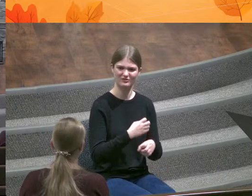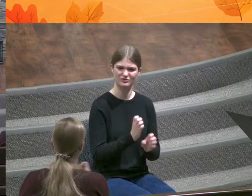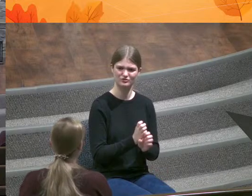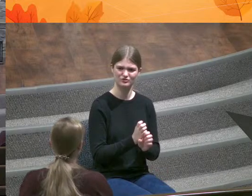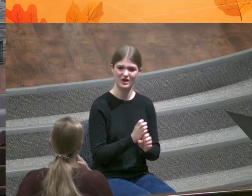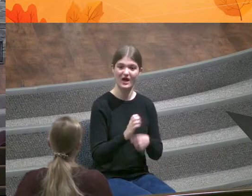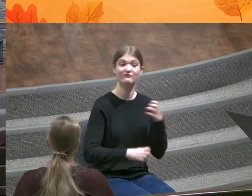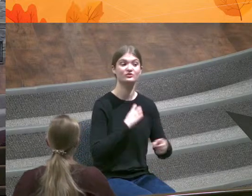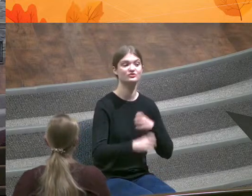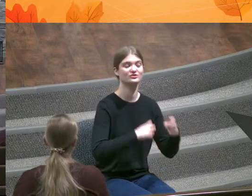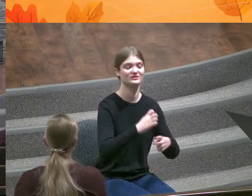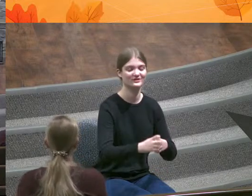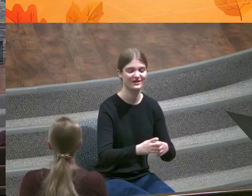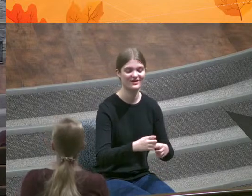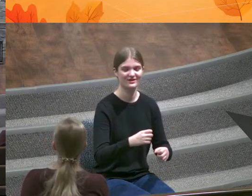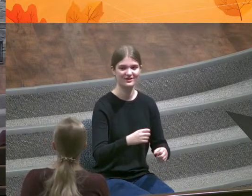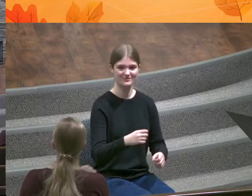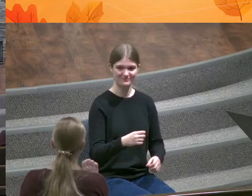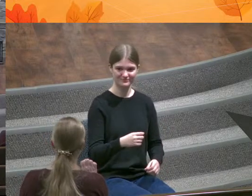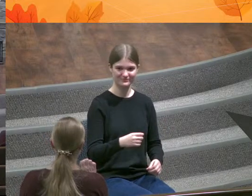You want to talk science? Let's talk science.